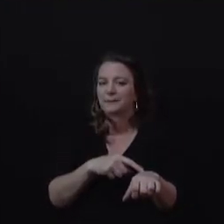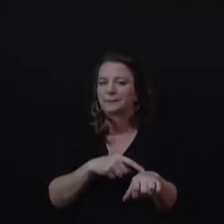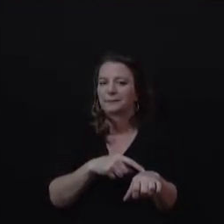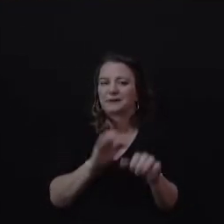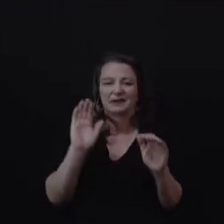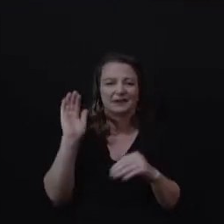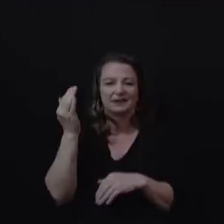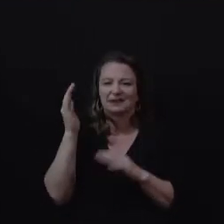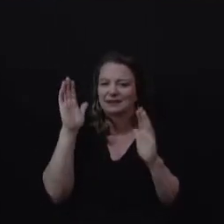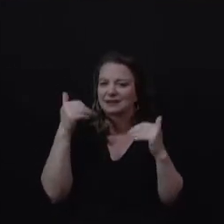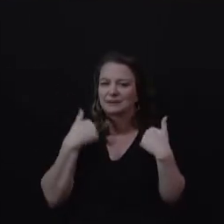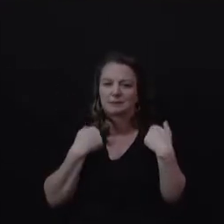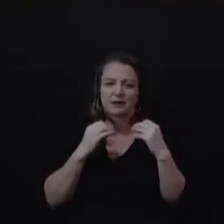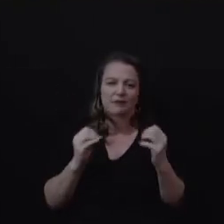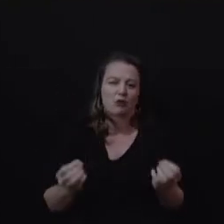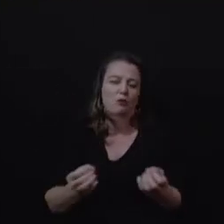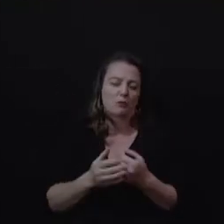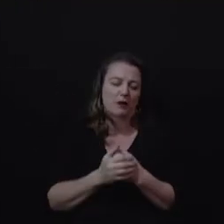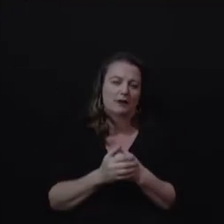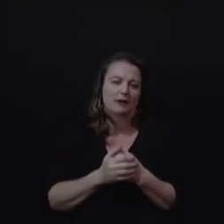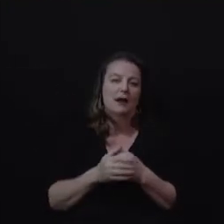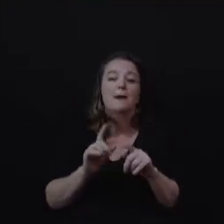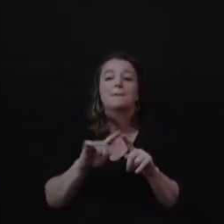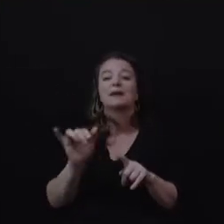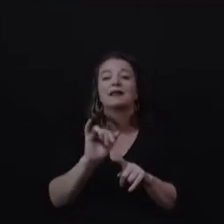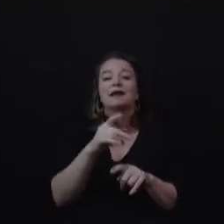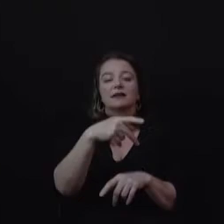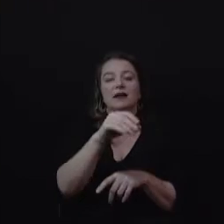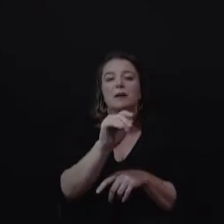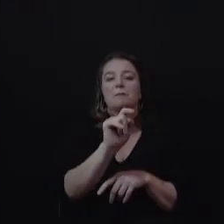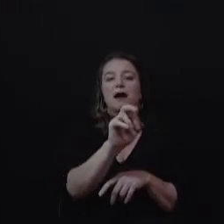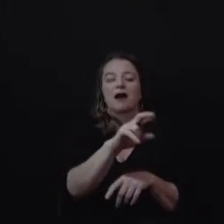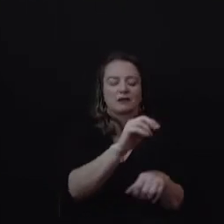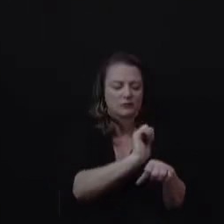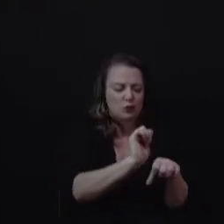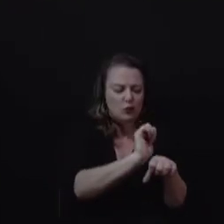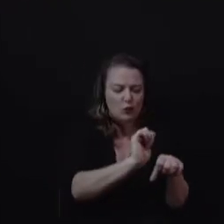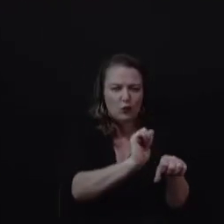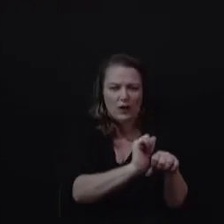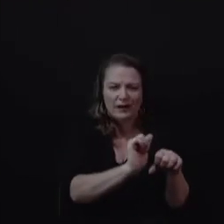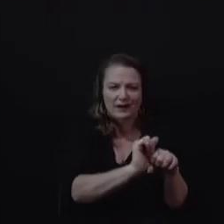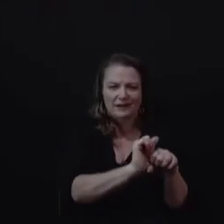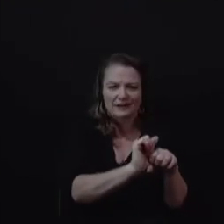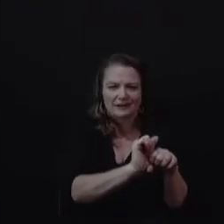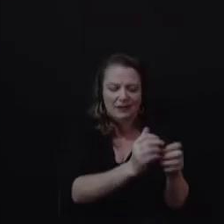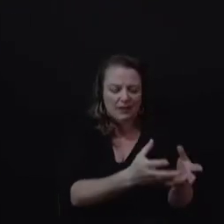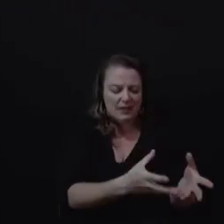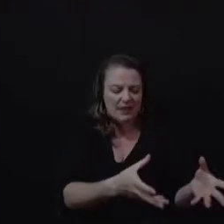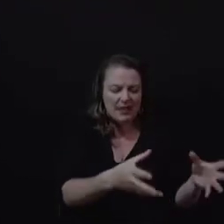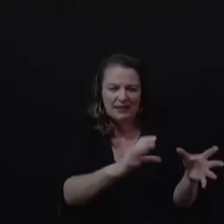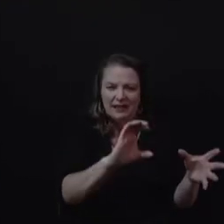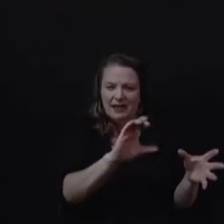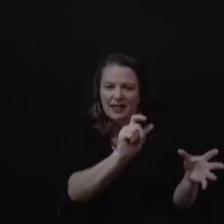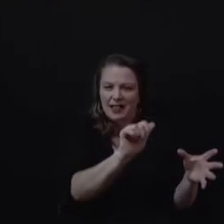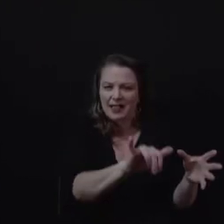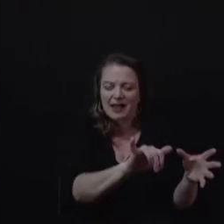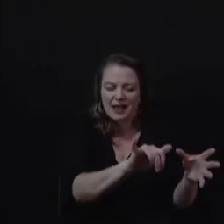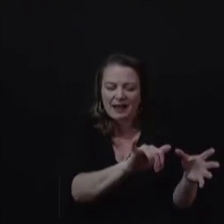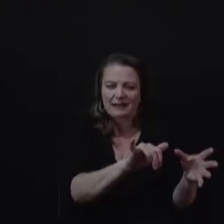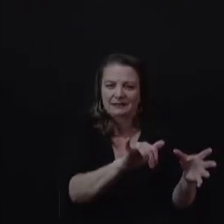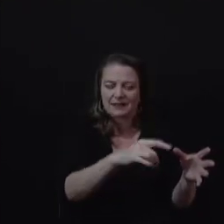hope. But like the potter who's been working on that clay, that wheel is still